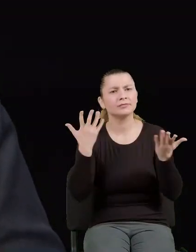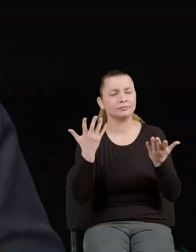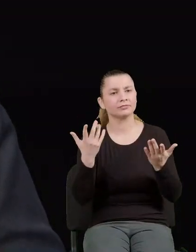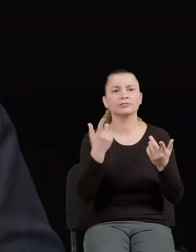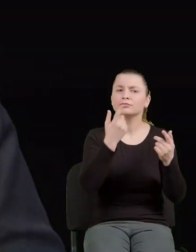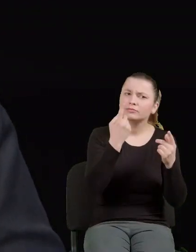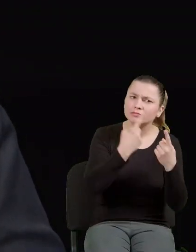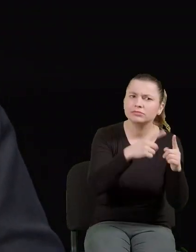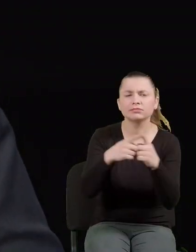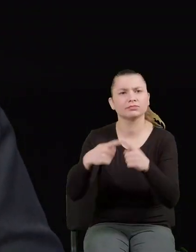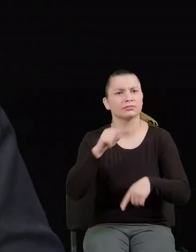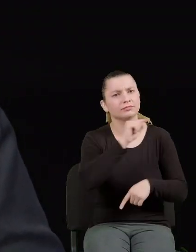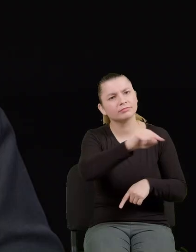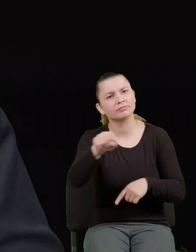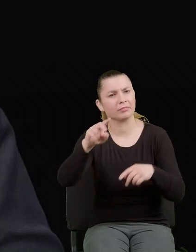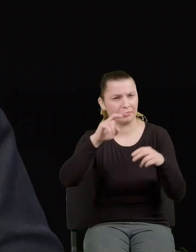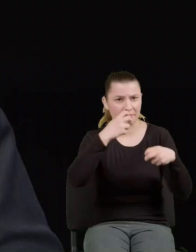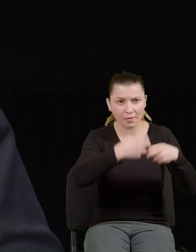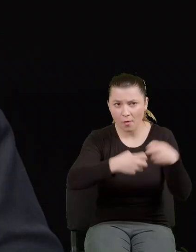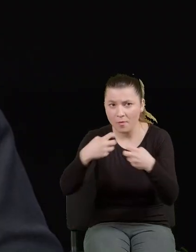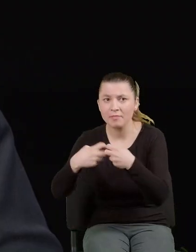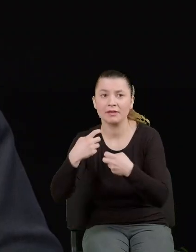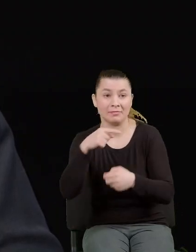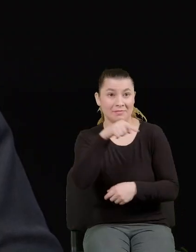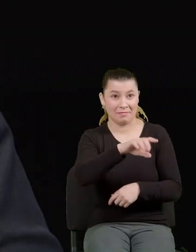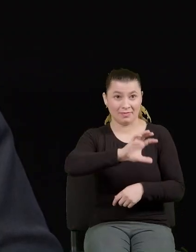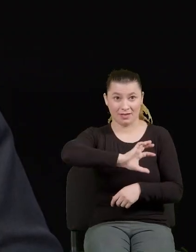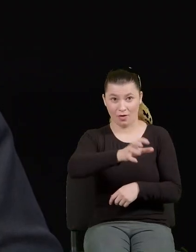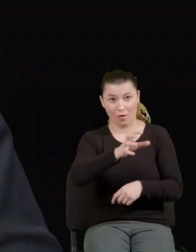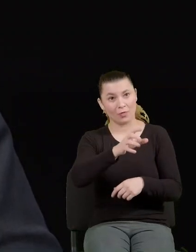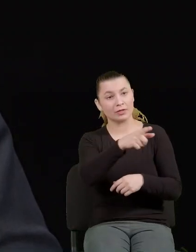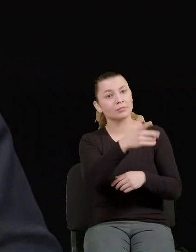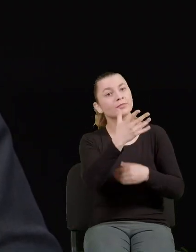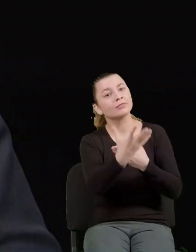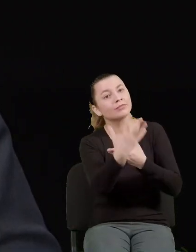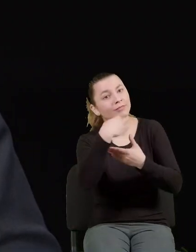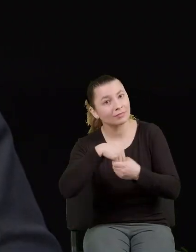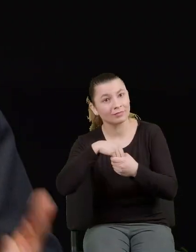At first, during the first financial perspectives, there were